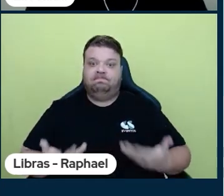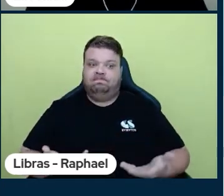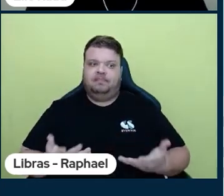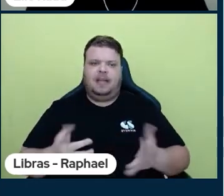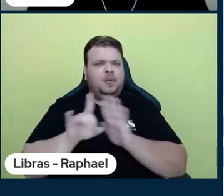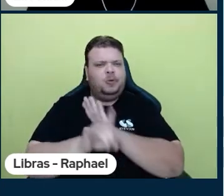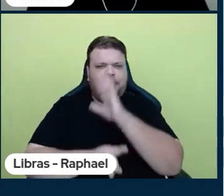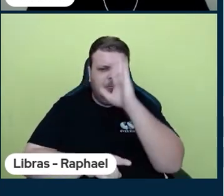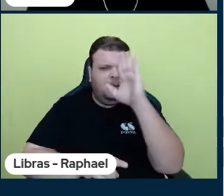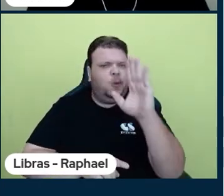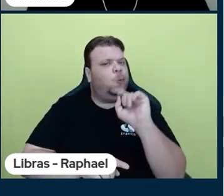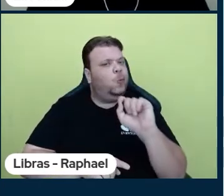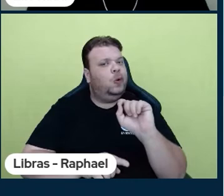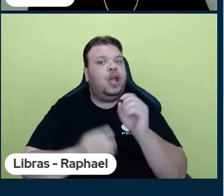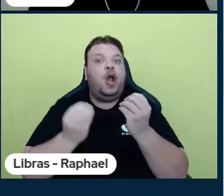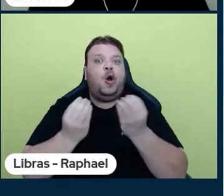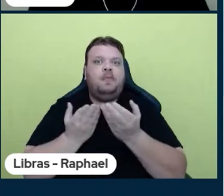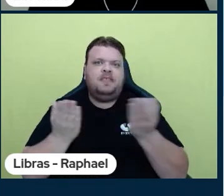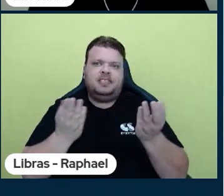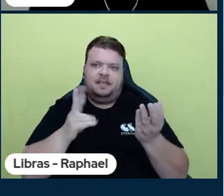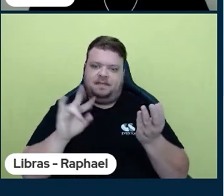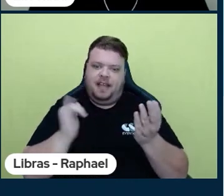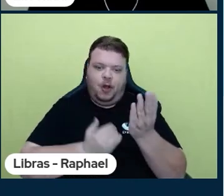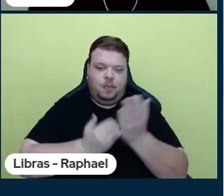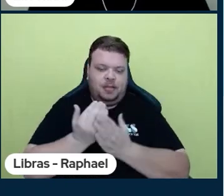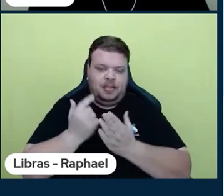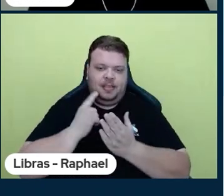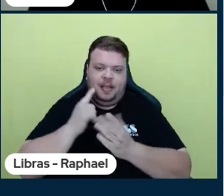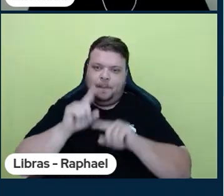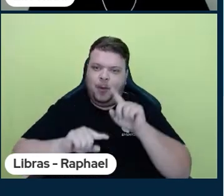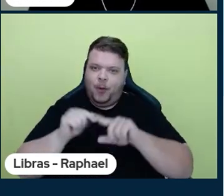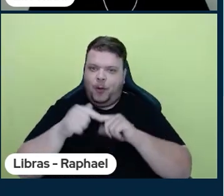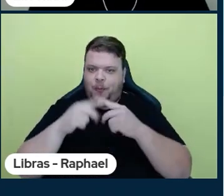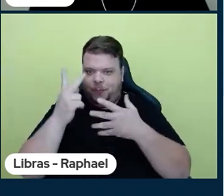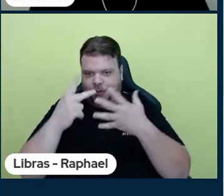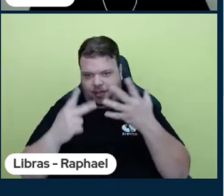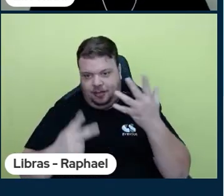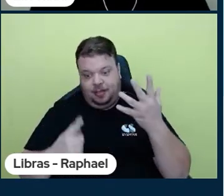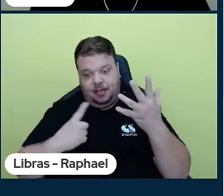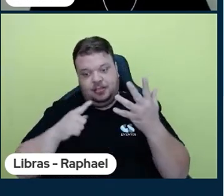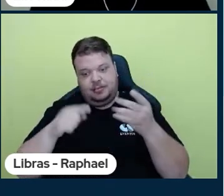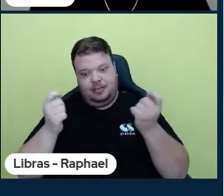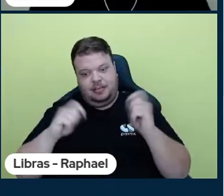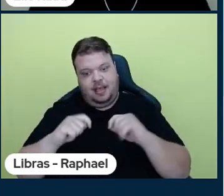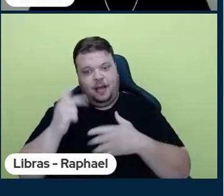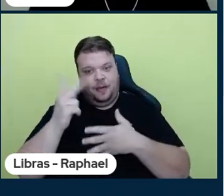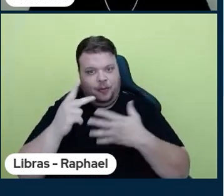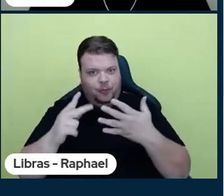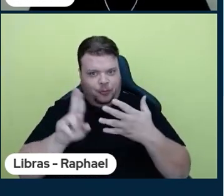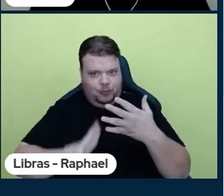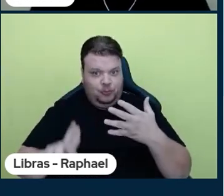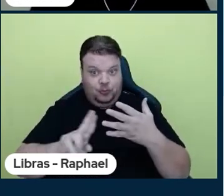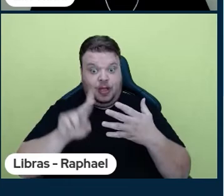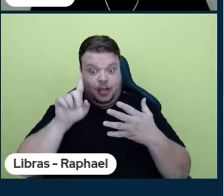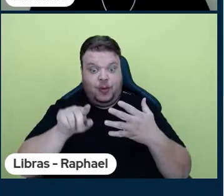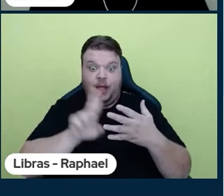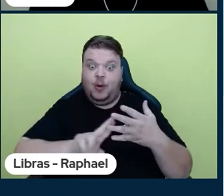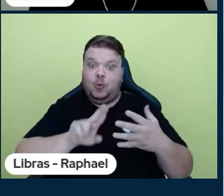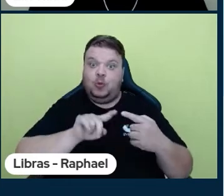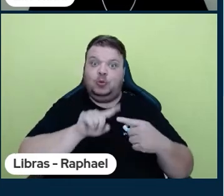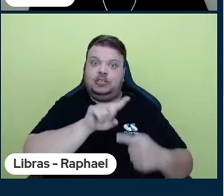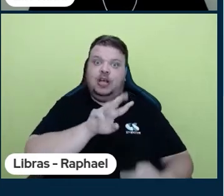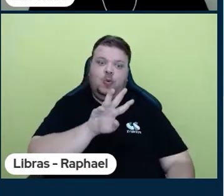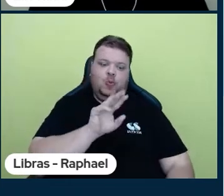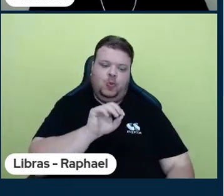order to create our conversational AI service, we use Gina AI, which is a neural search company